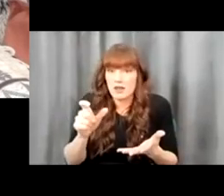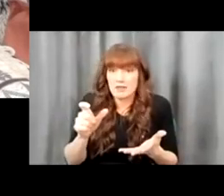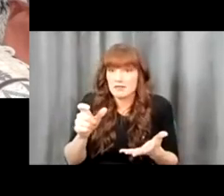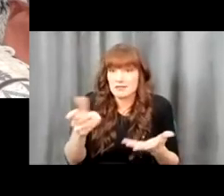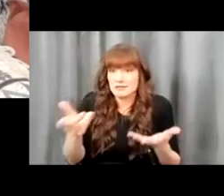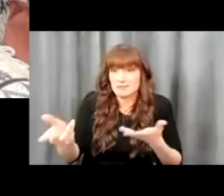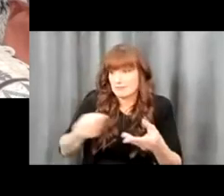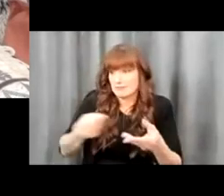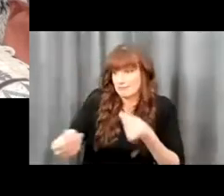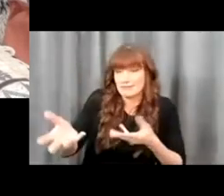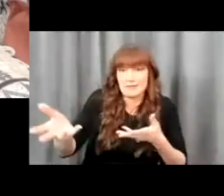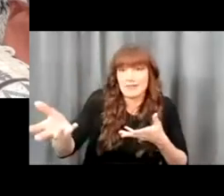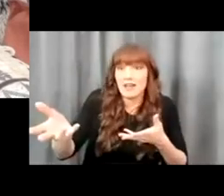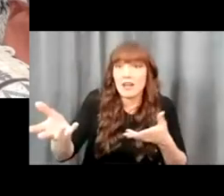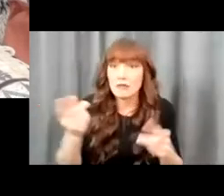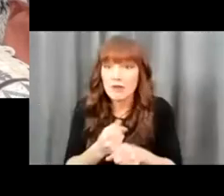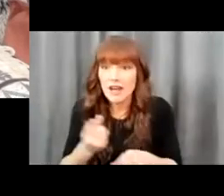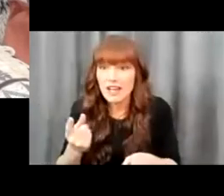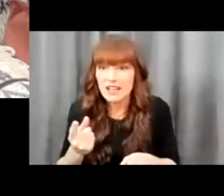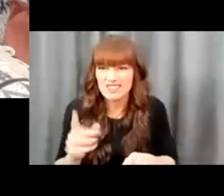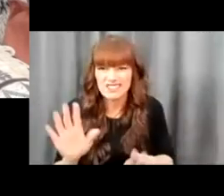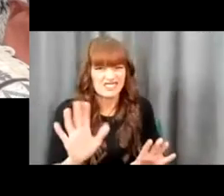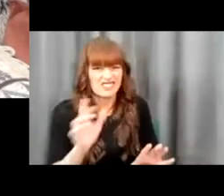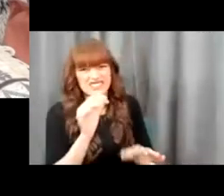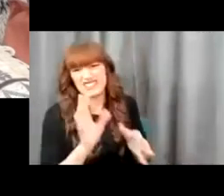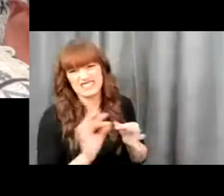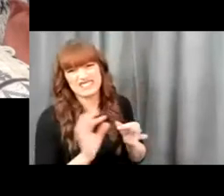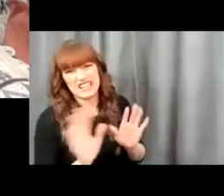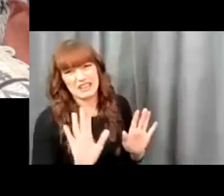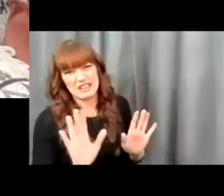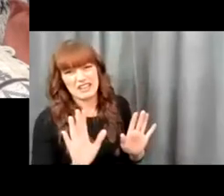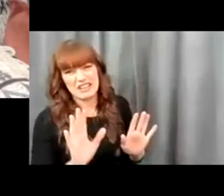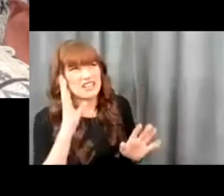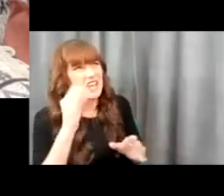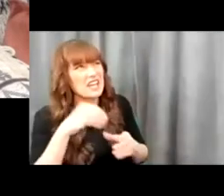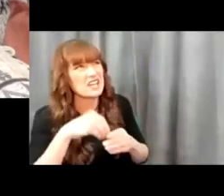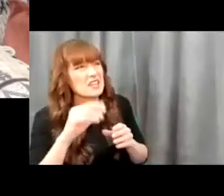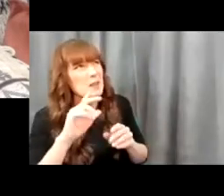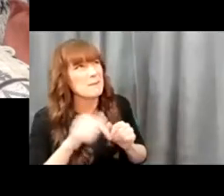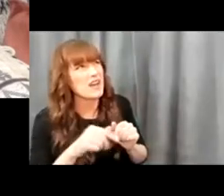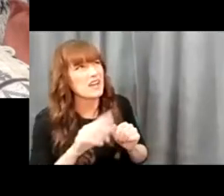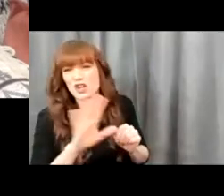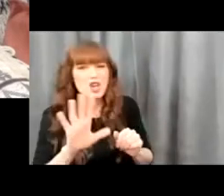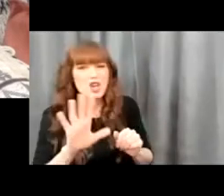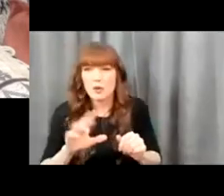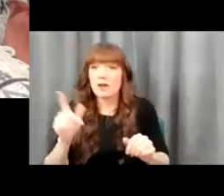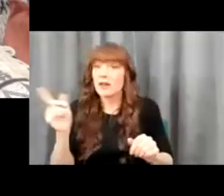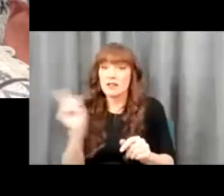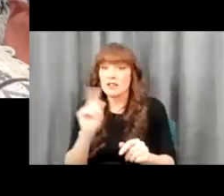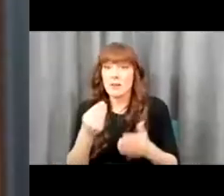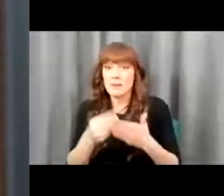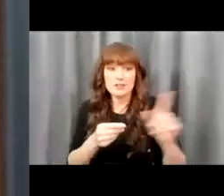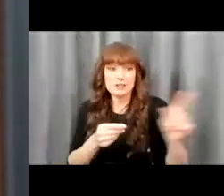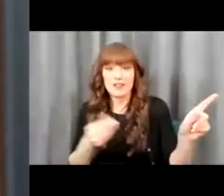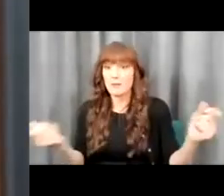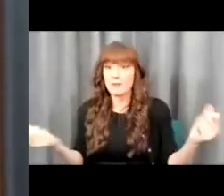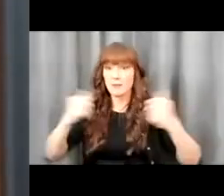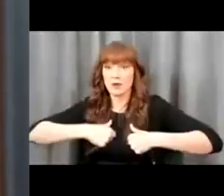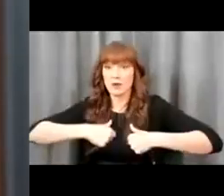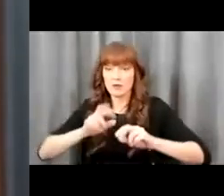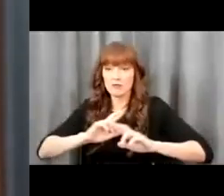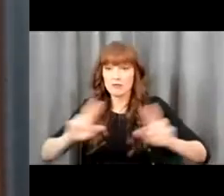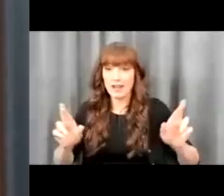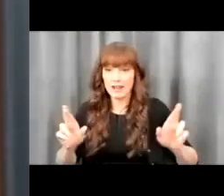it. I don't think that's a saying. Oh, yeah. Oh, money's on the podium. Let me get my coat.